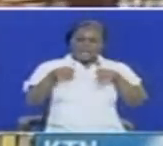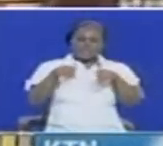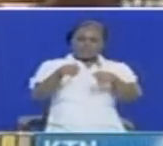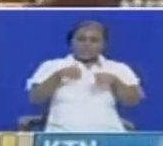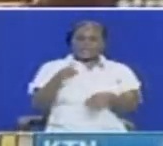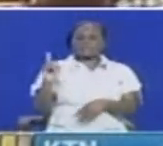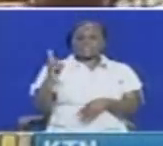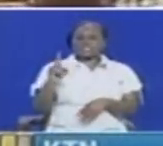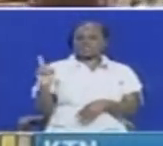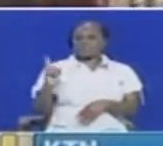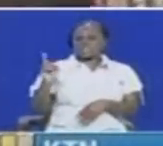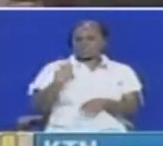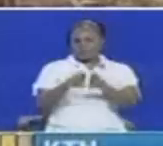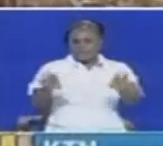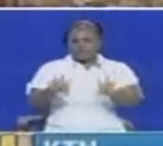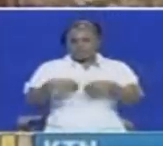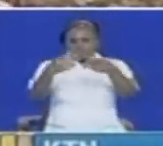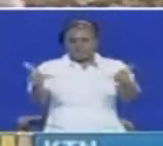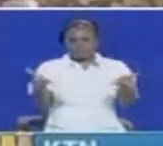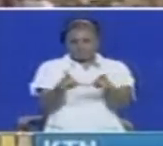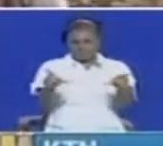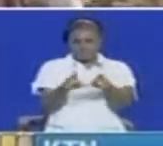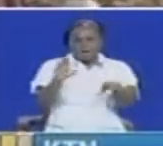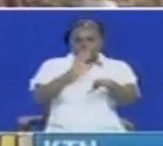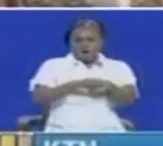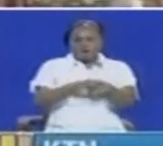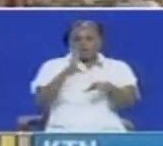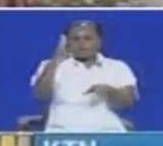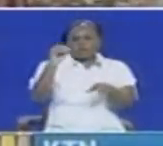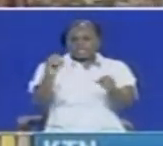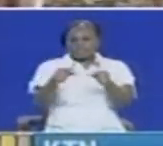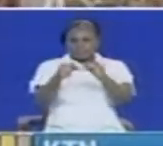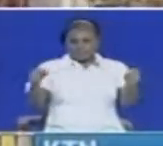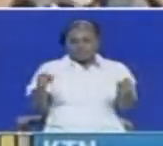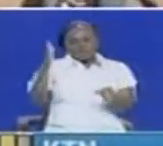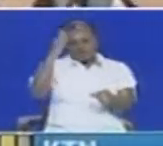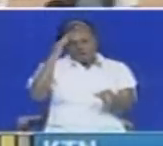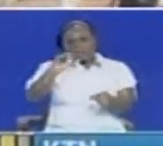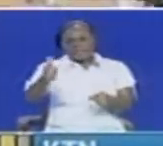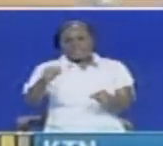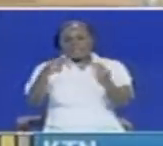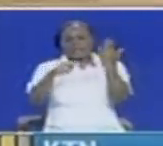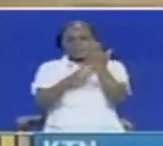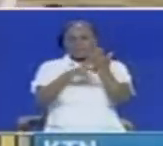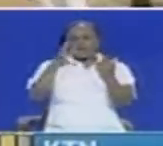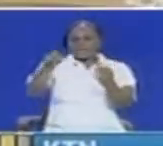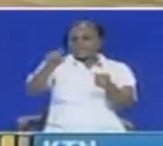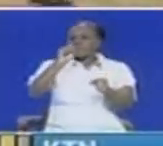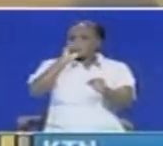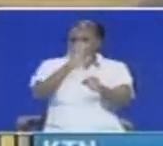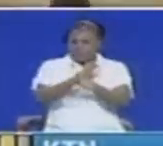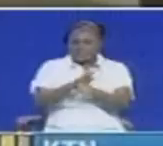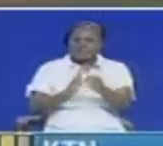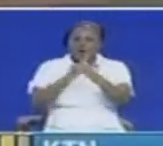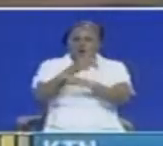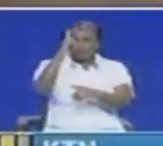provide title deeds to about 940 acres of land, famously known as Waitiki land, which she promised them over 1 year